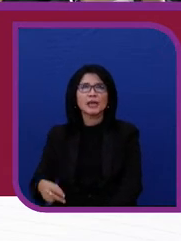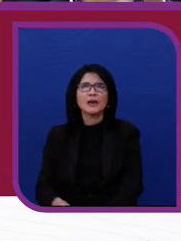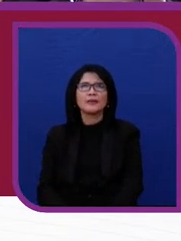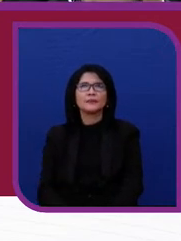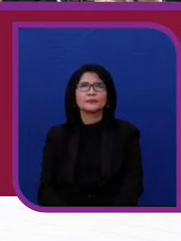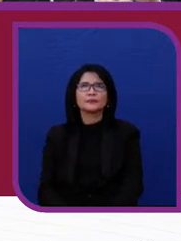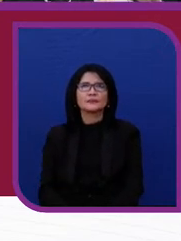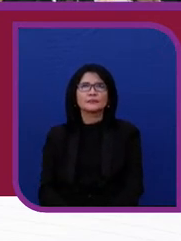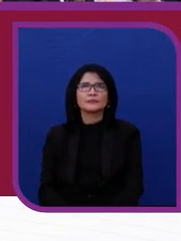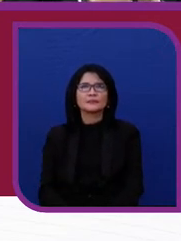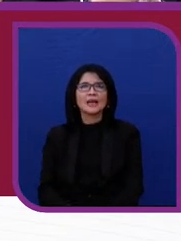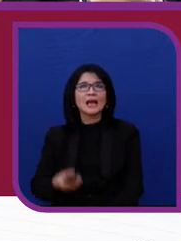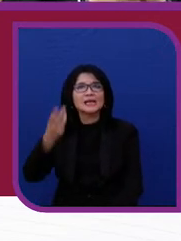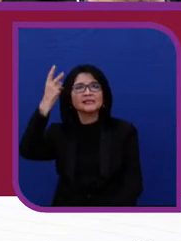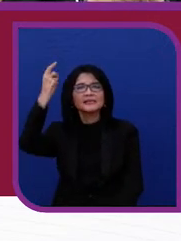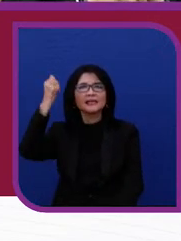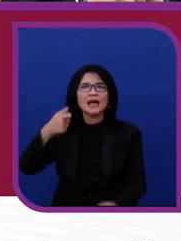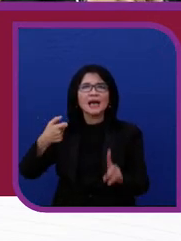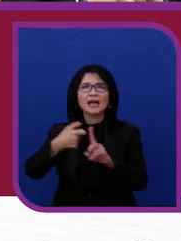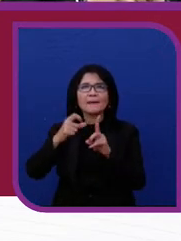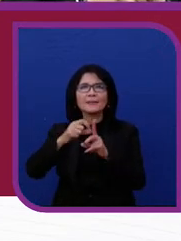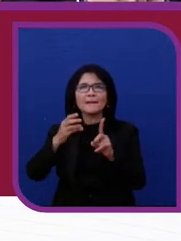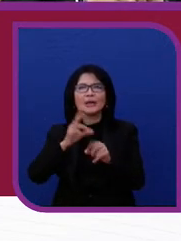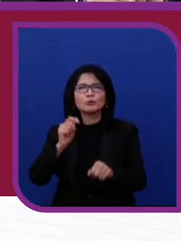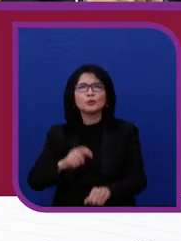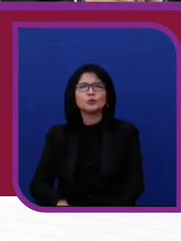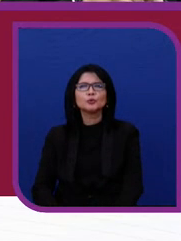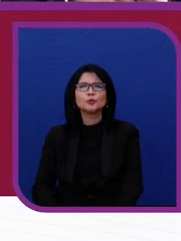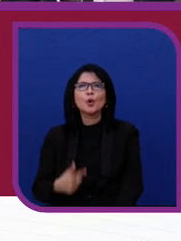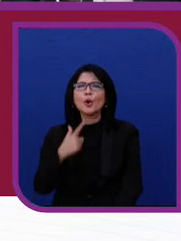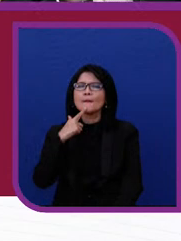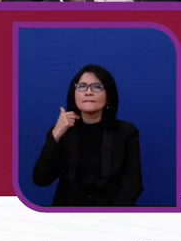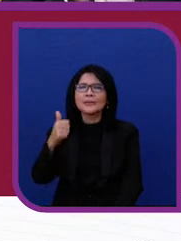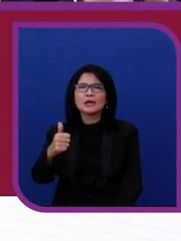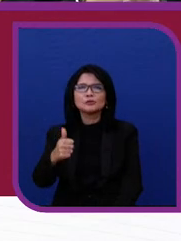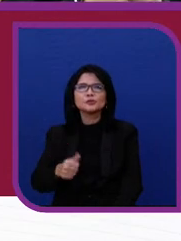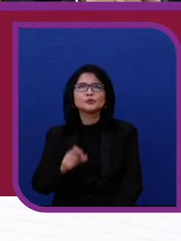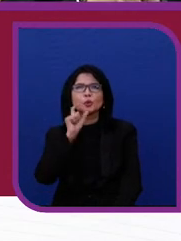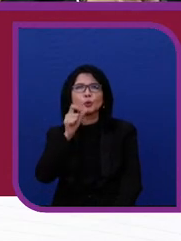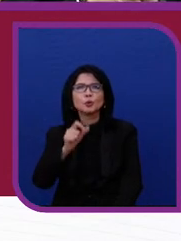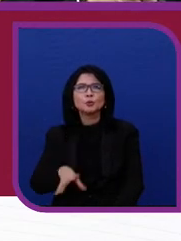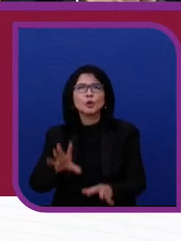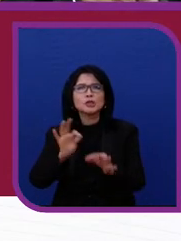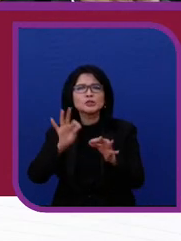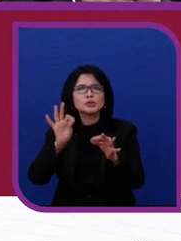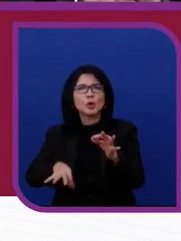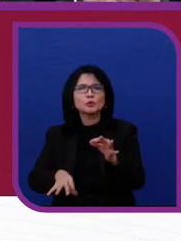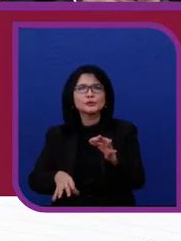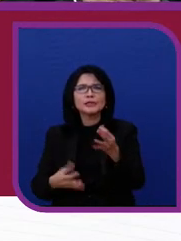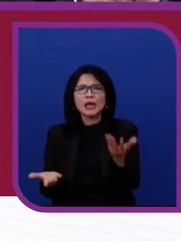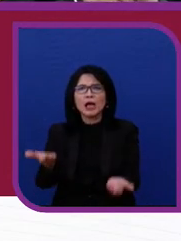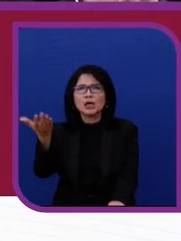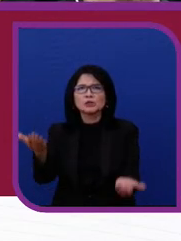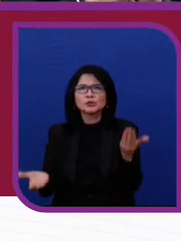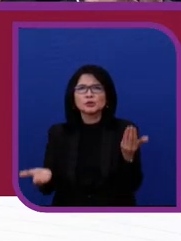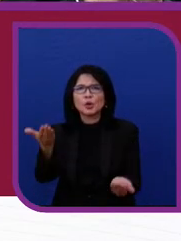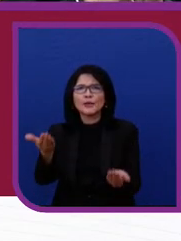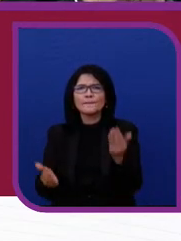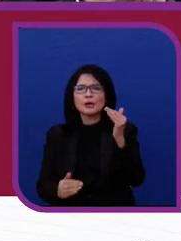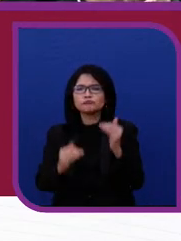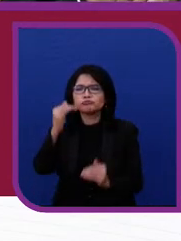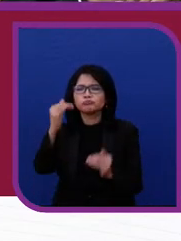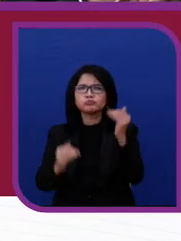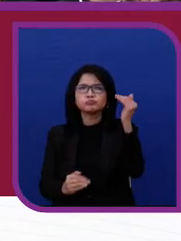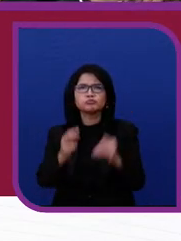inequality isu Indonesia next sobre cukup l mycolic Hip but we can explain to you